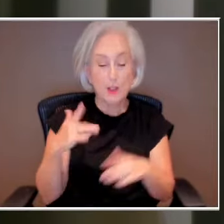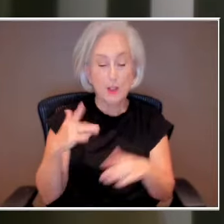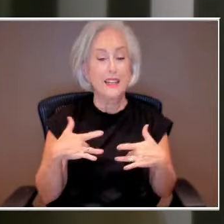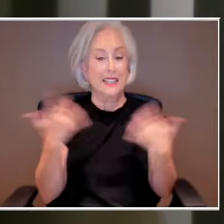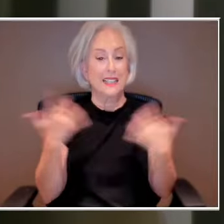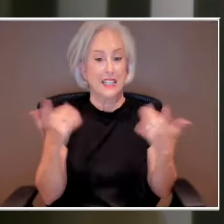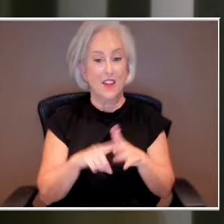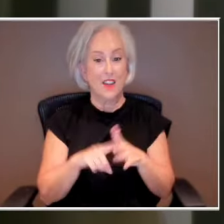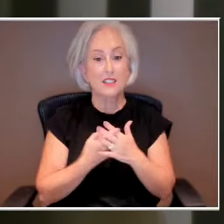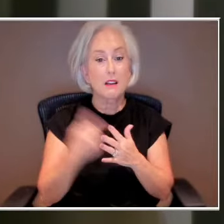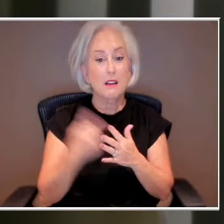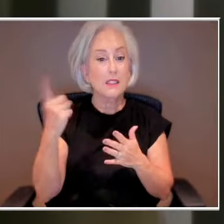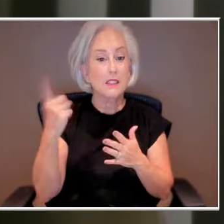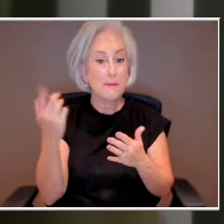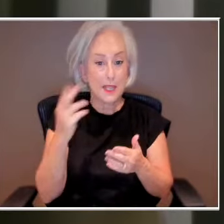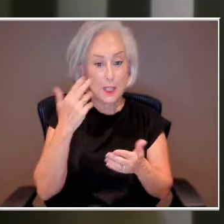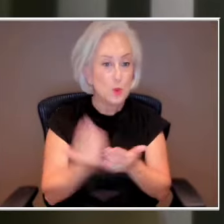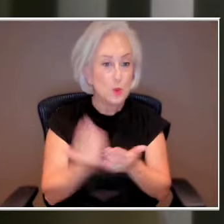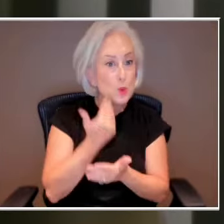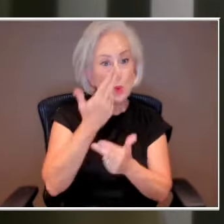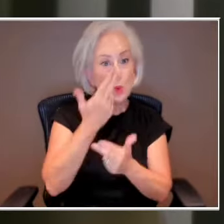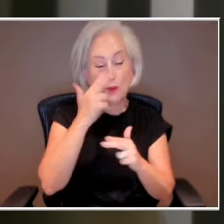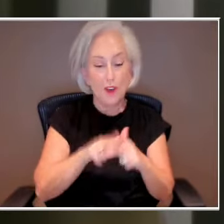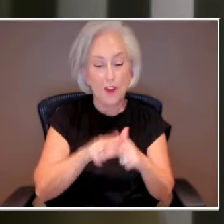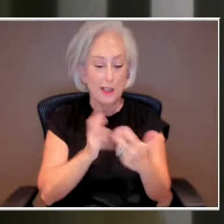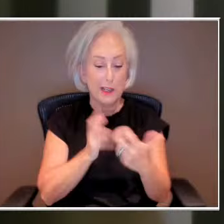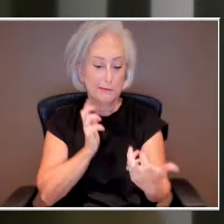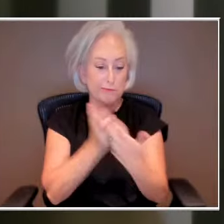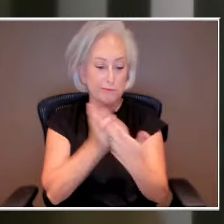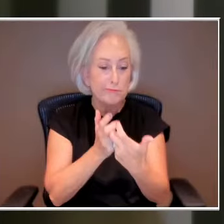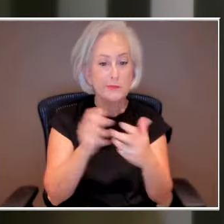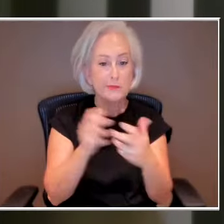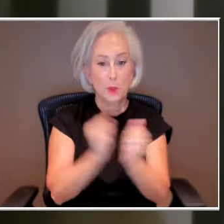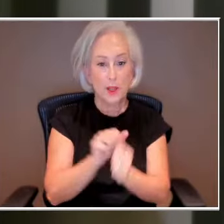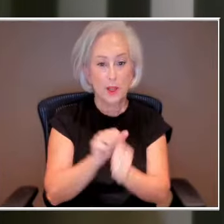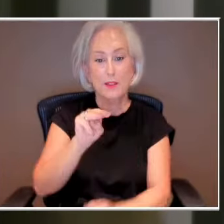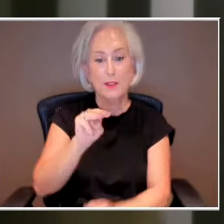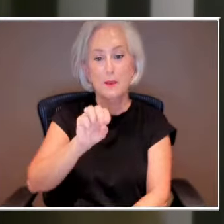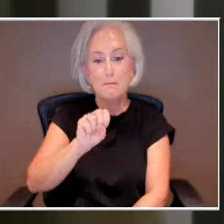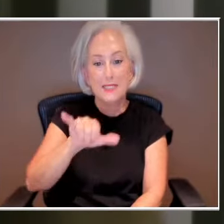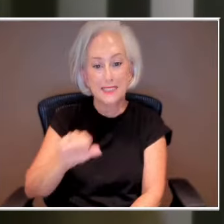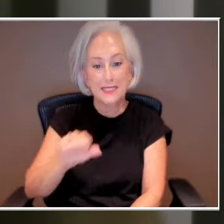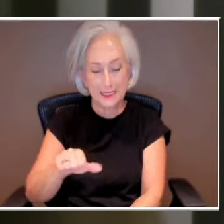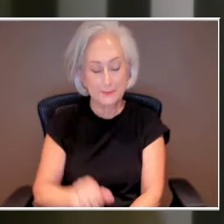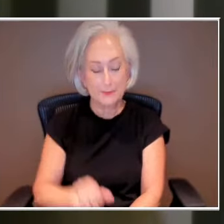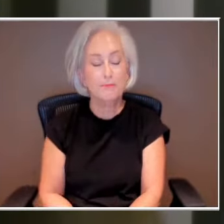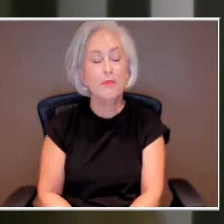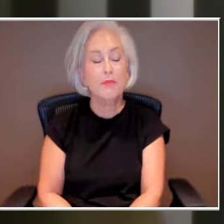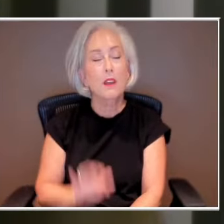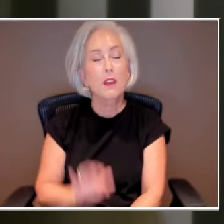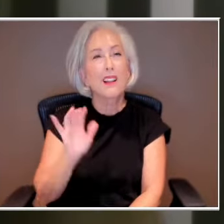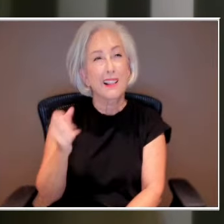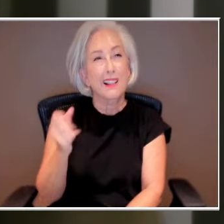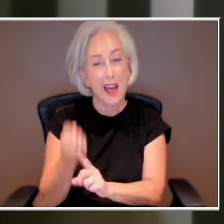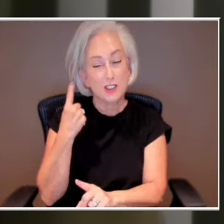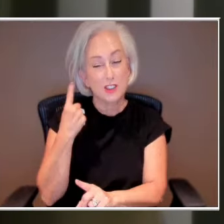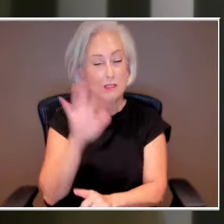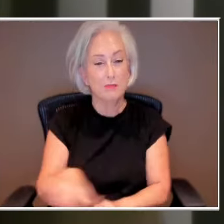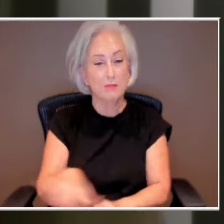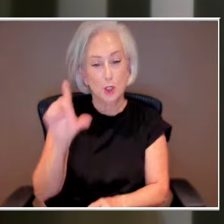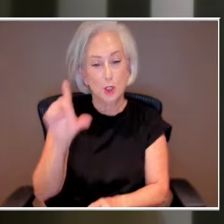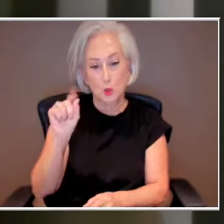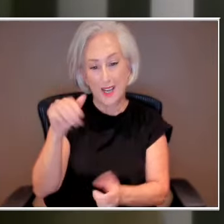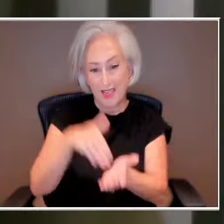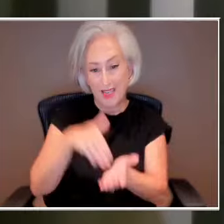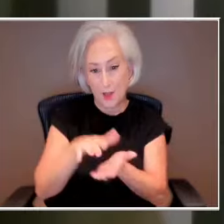to partner with Missy's and give back to the community. And it raised about $20,000 last year. So just hoping to make this